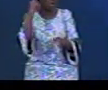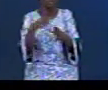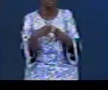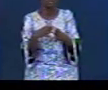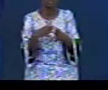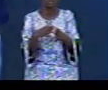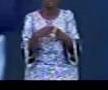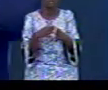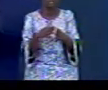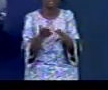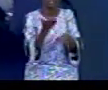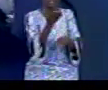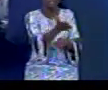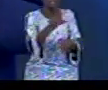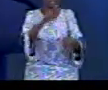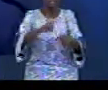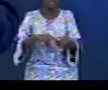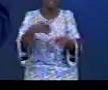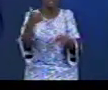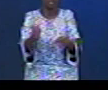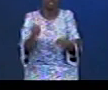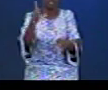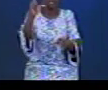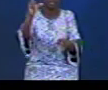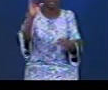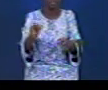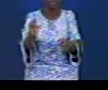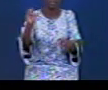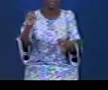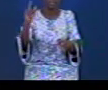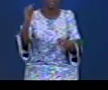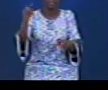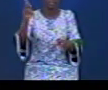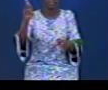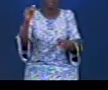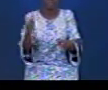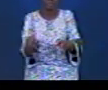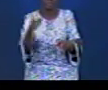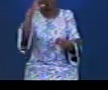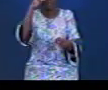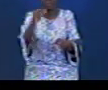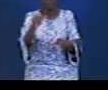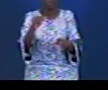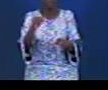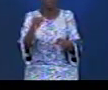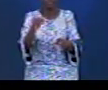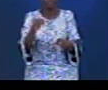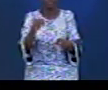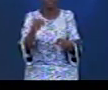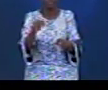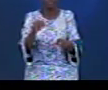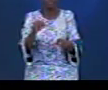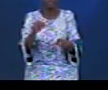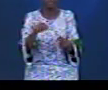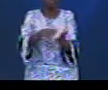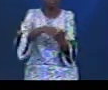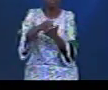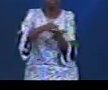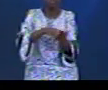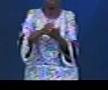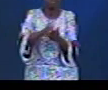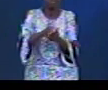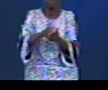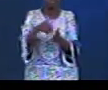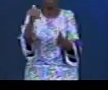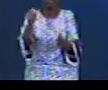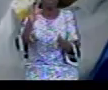Lystra, impotent in his speech, being a cripple from his mother's womb, who